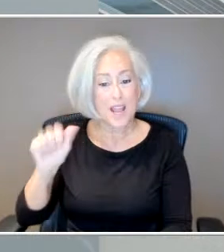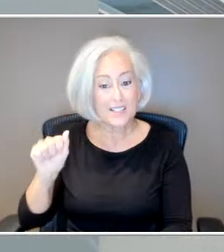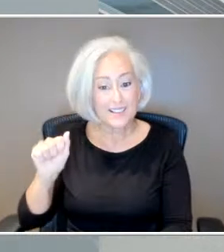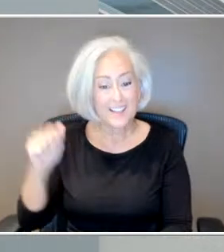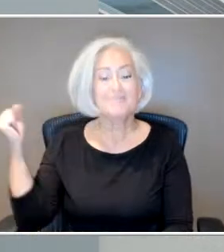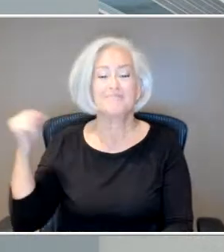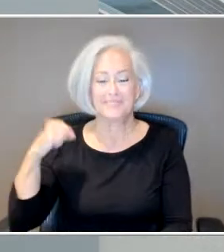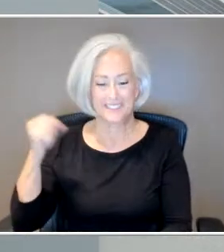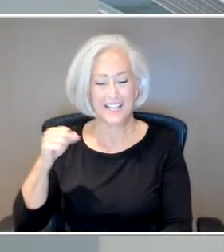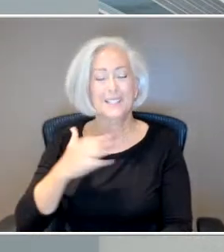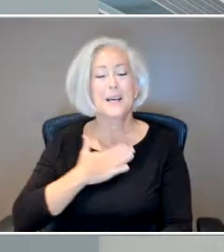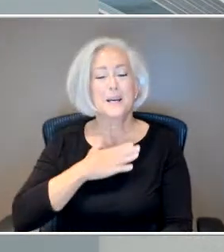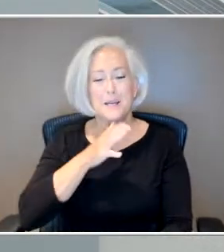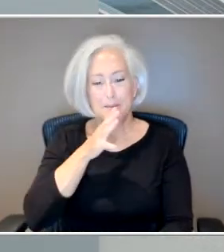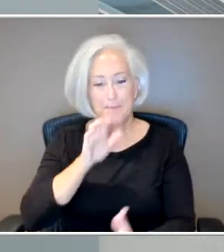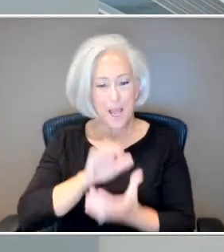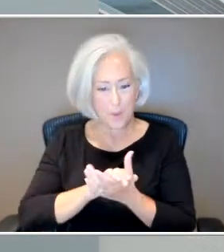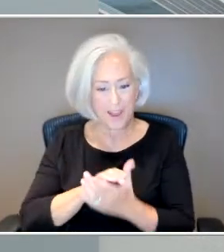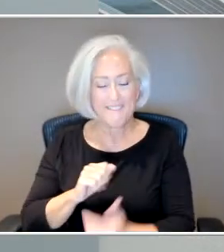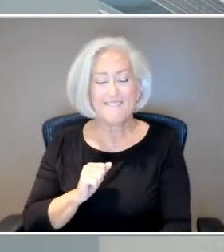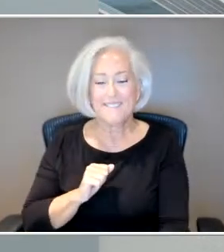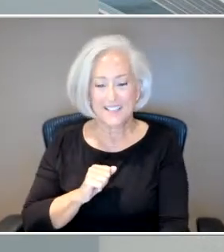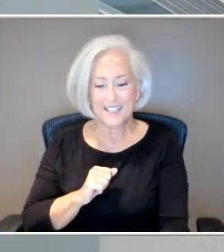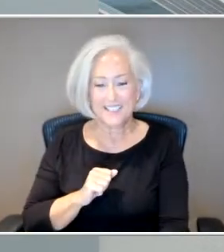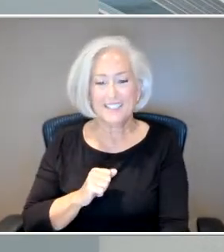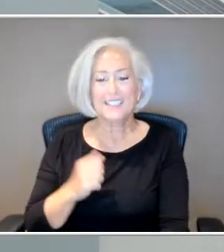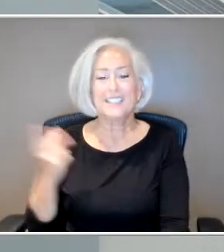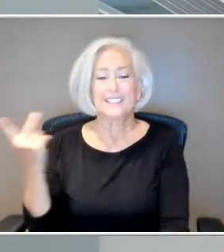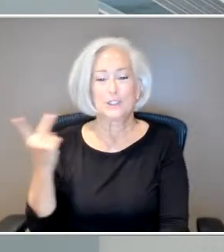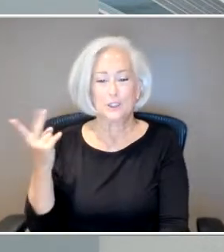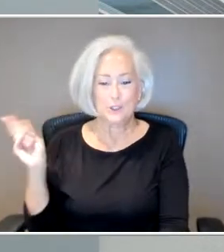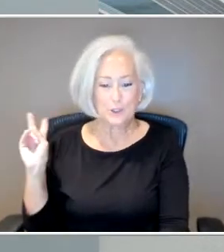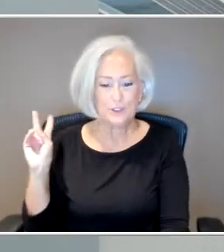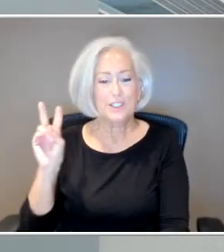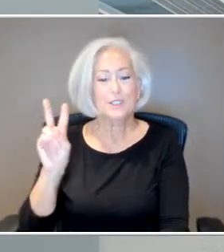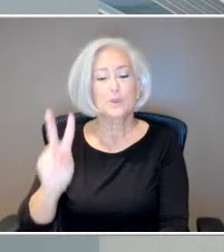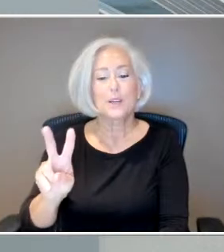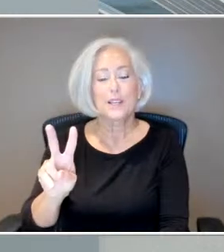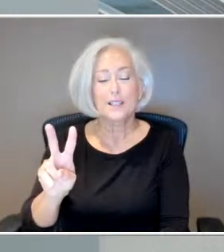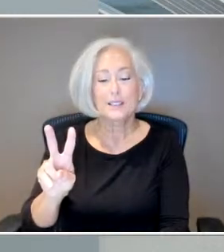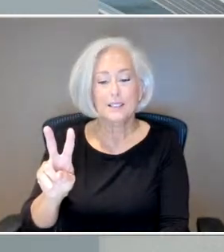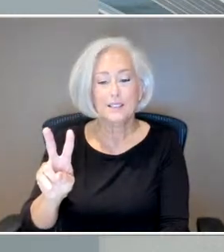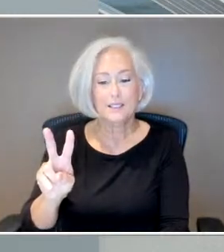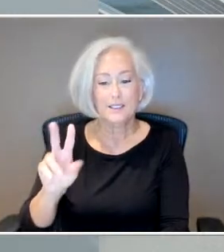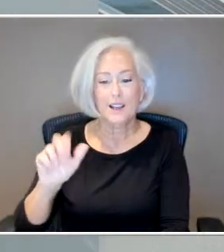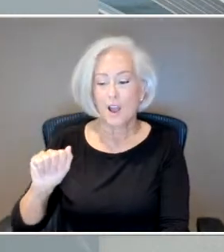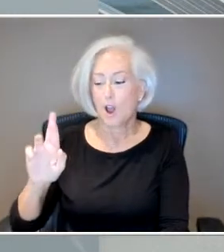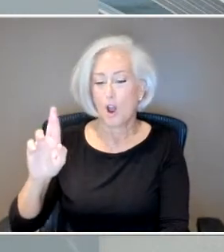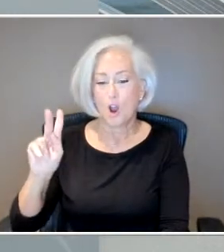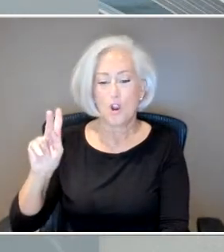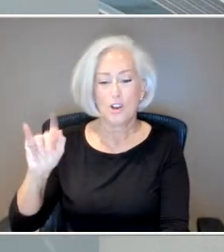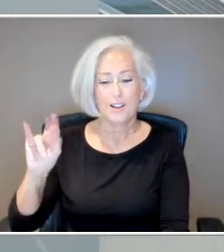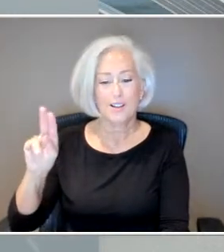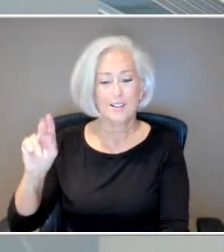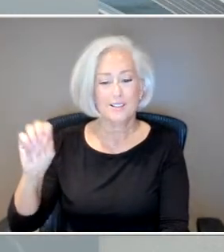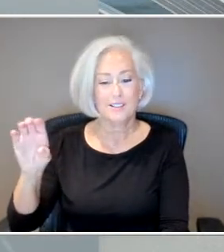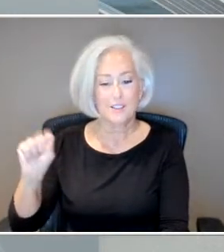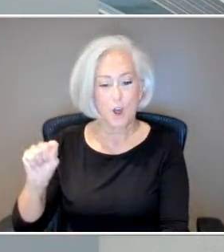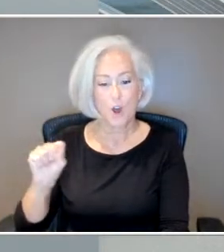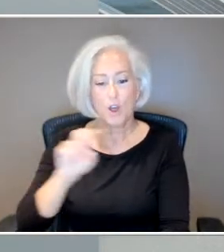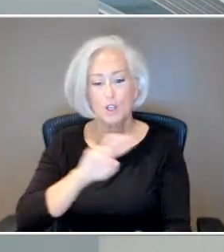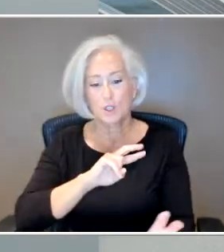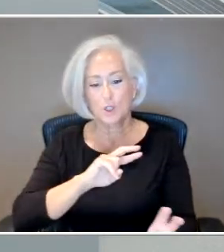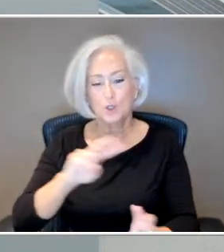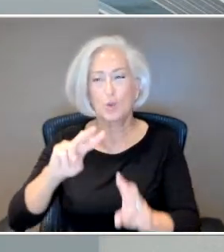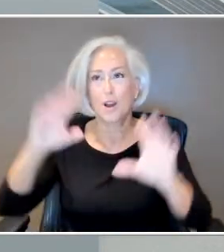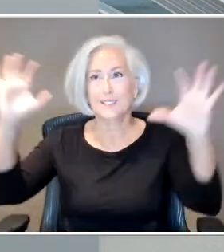Yes, that's my wife. We went down to Arkansas to watch the eclipse, which